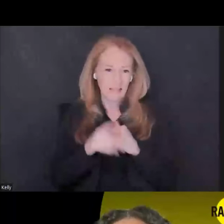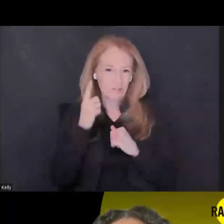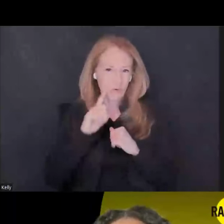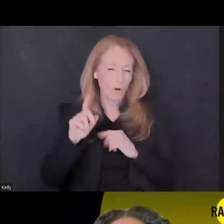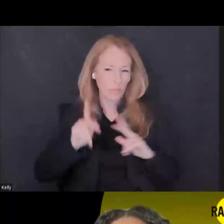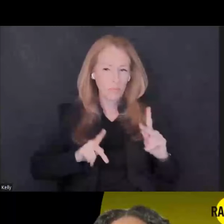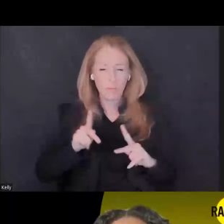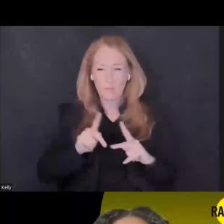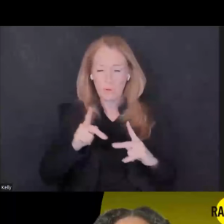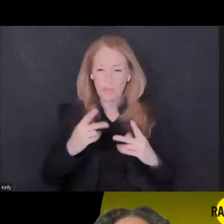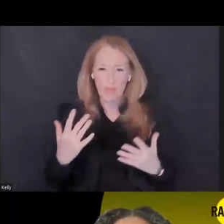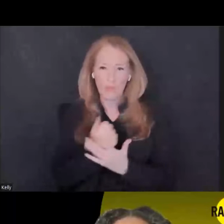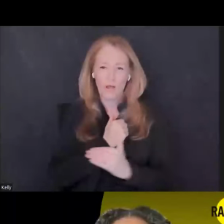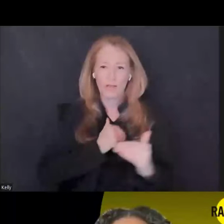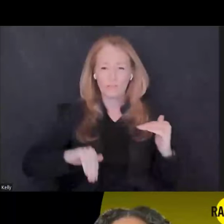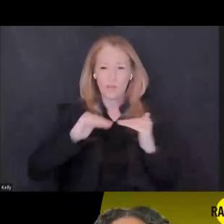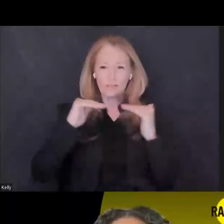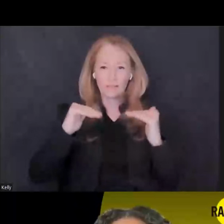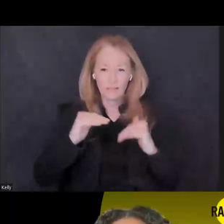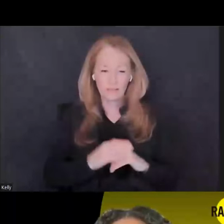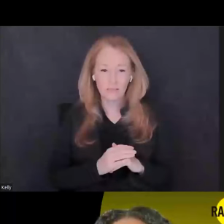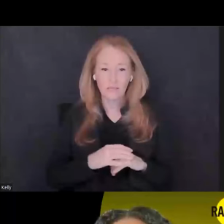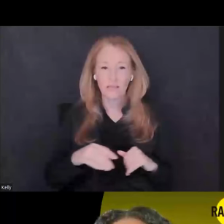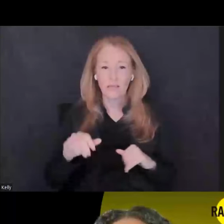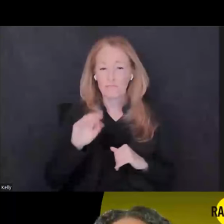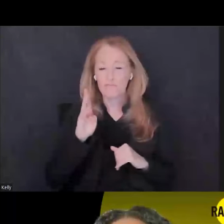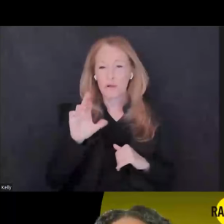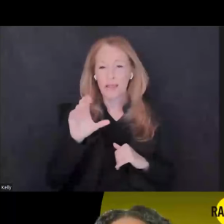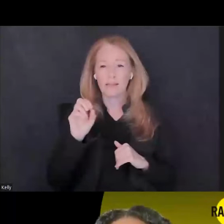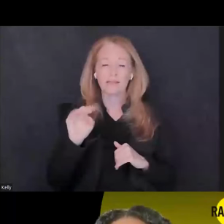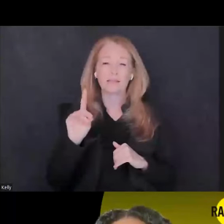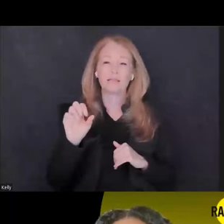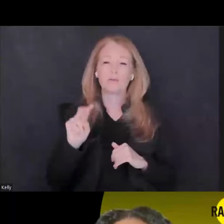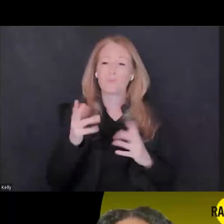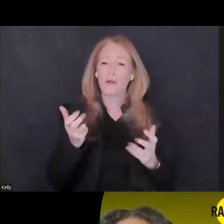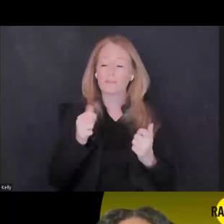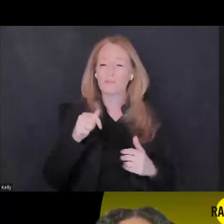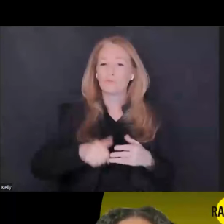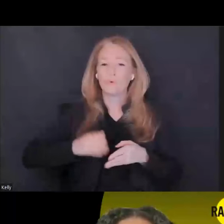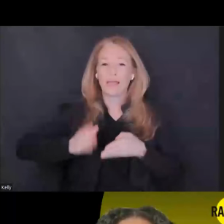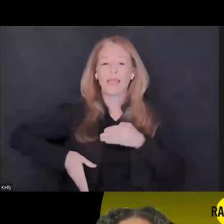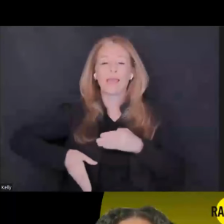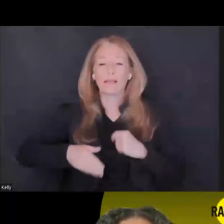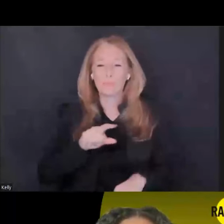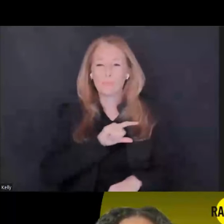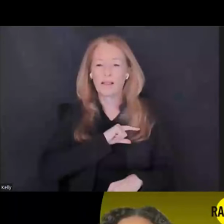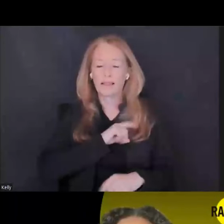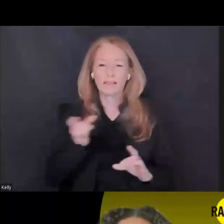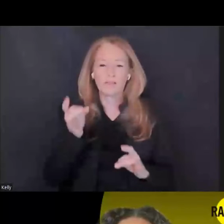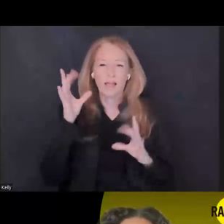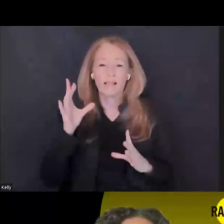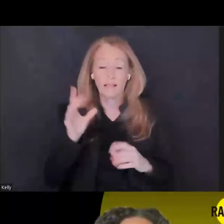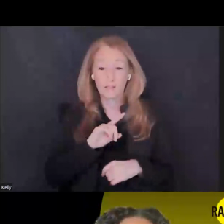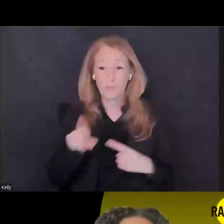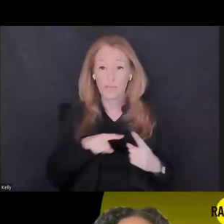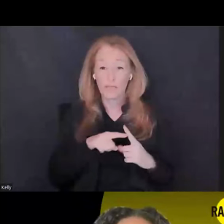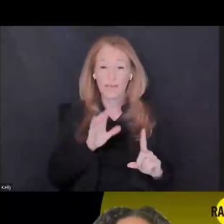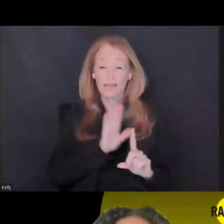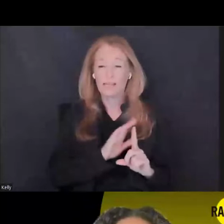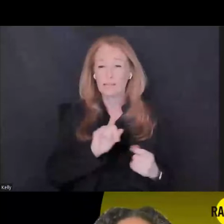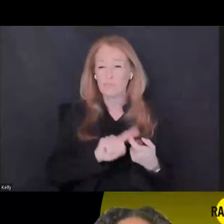Brandon was and still is passionate about ending police violence, especially after his best friend and partner was murdered by the